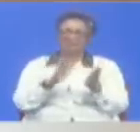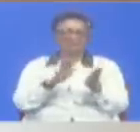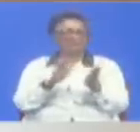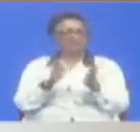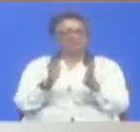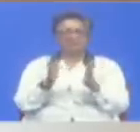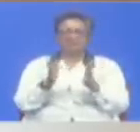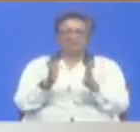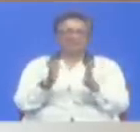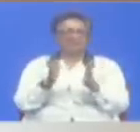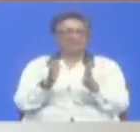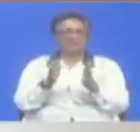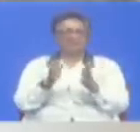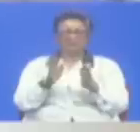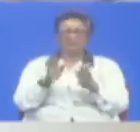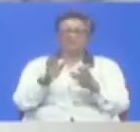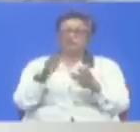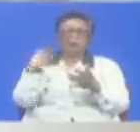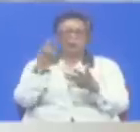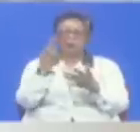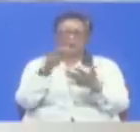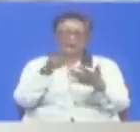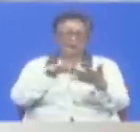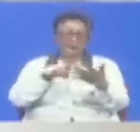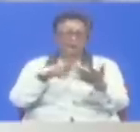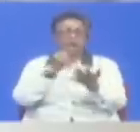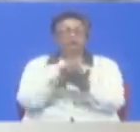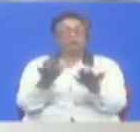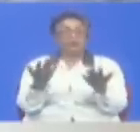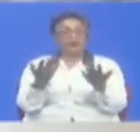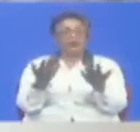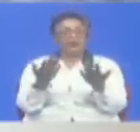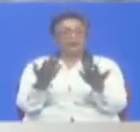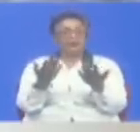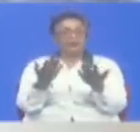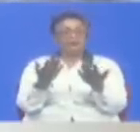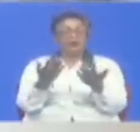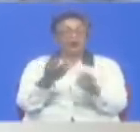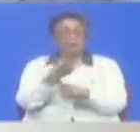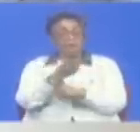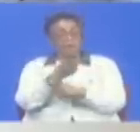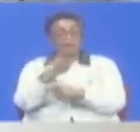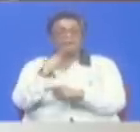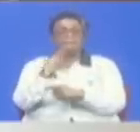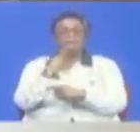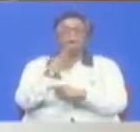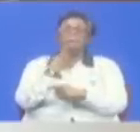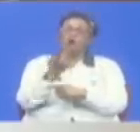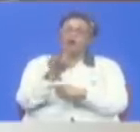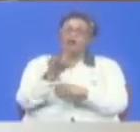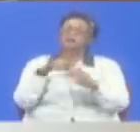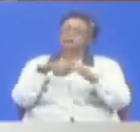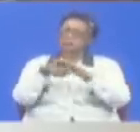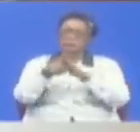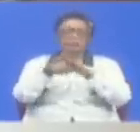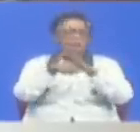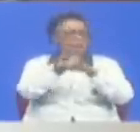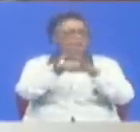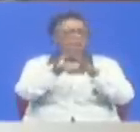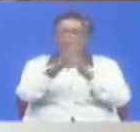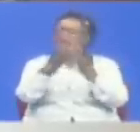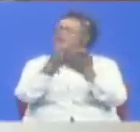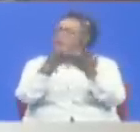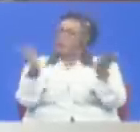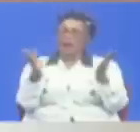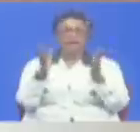I think he used to read a lot of newspapers. Kulingana na wawili hao, Moi alikuwa akitembea karibu kila kona ya taifa angalau mara tatu